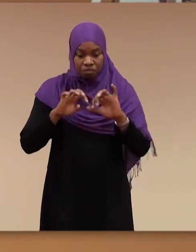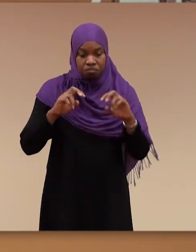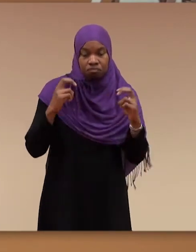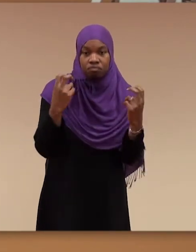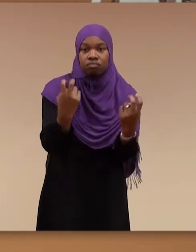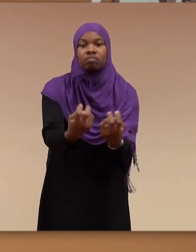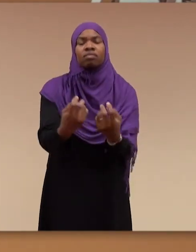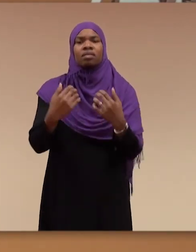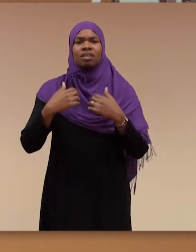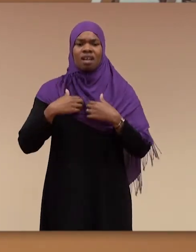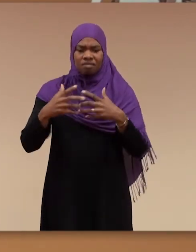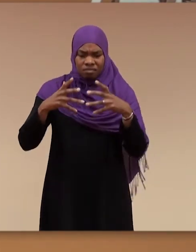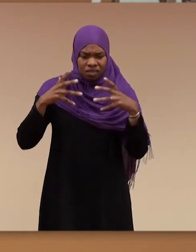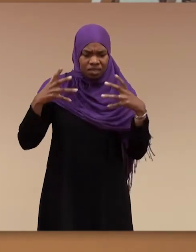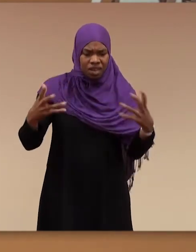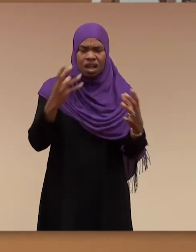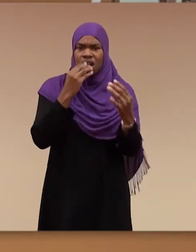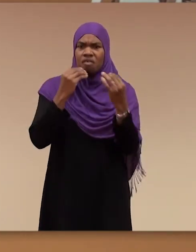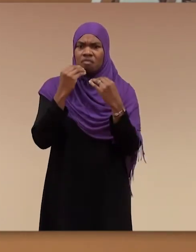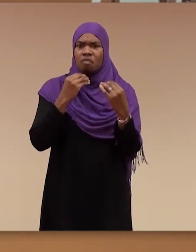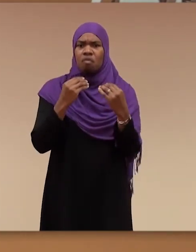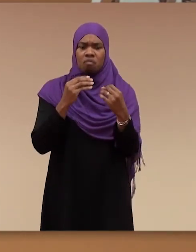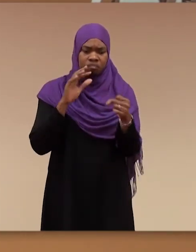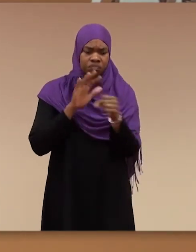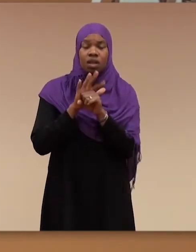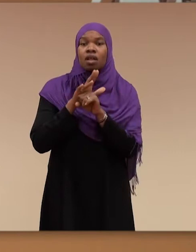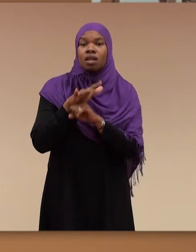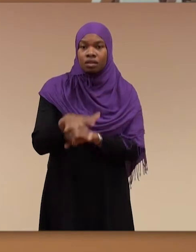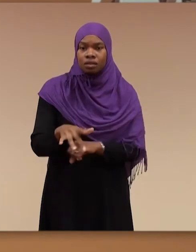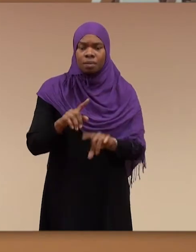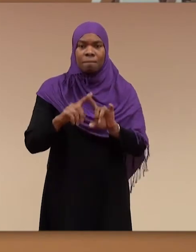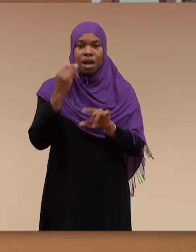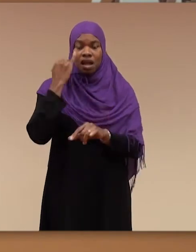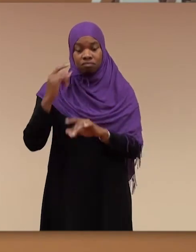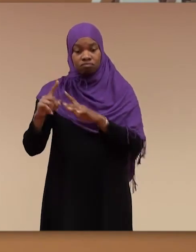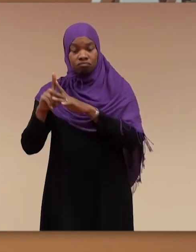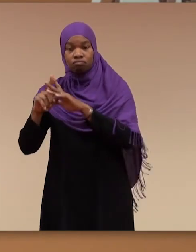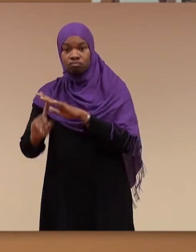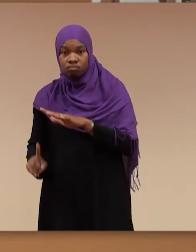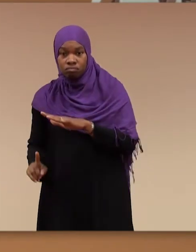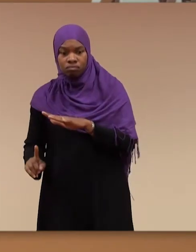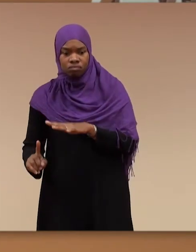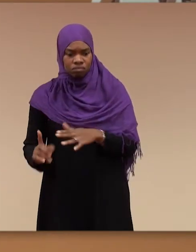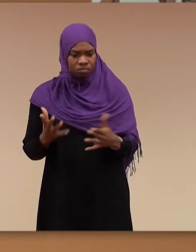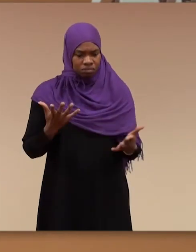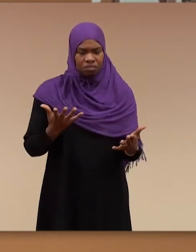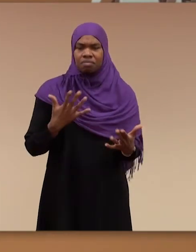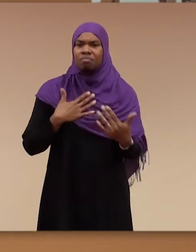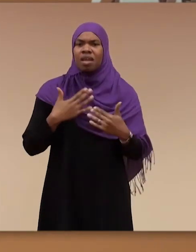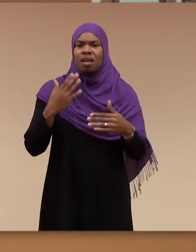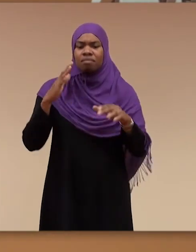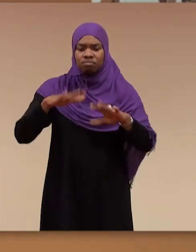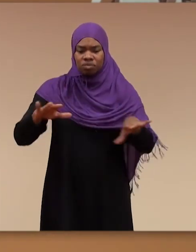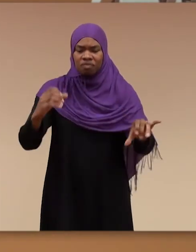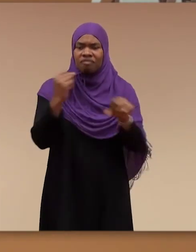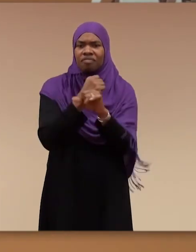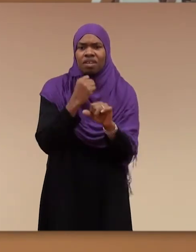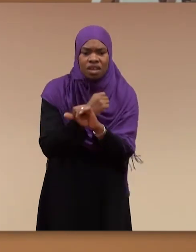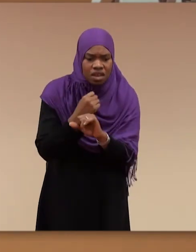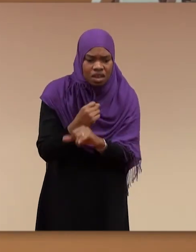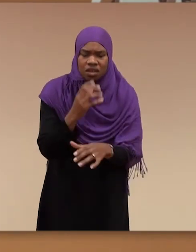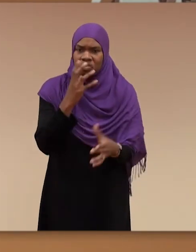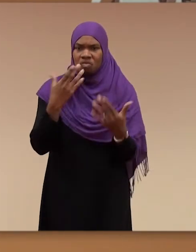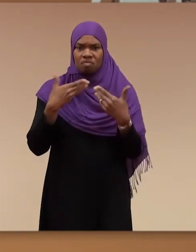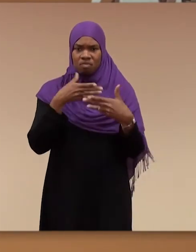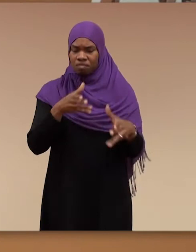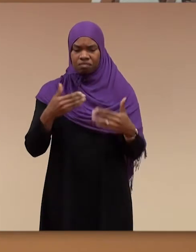house of Abu Talib. And we know Abu Talib took excellent care of Muhammad